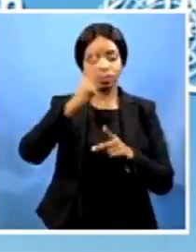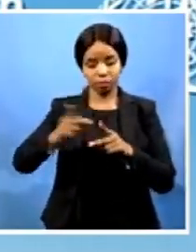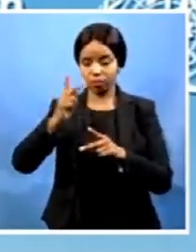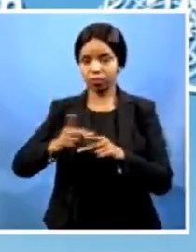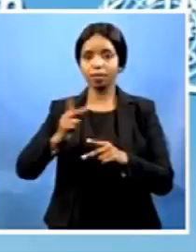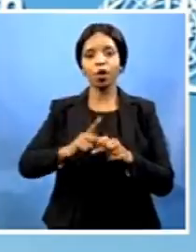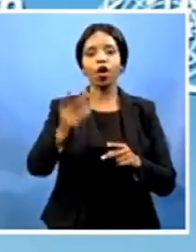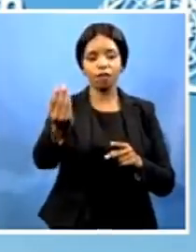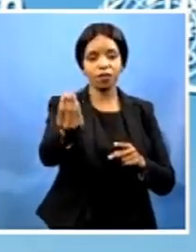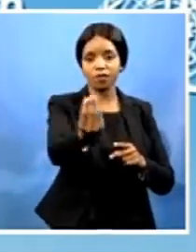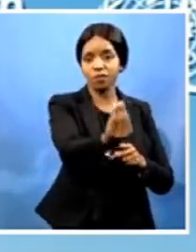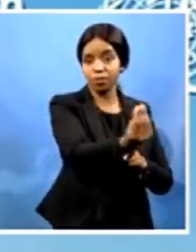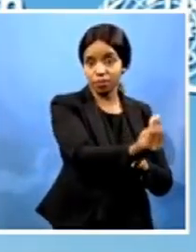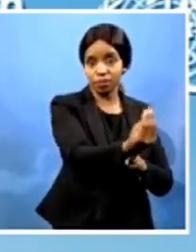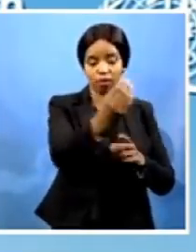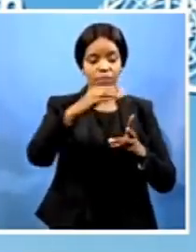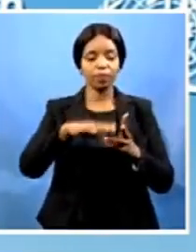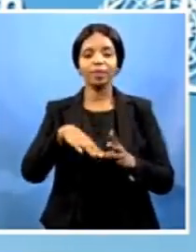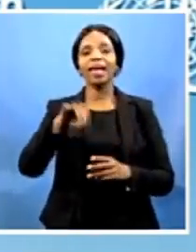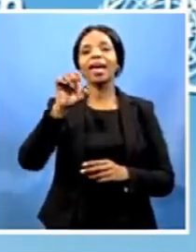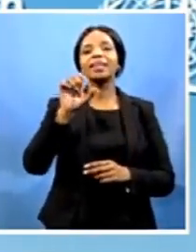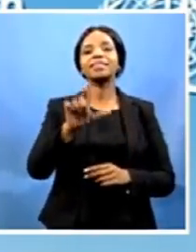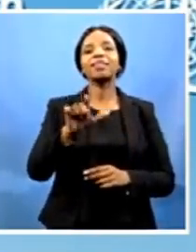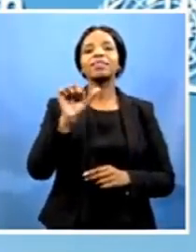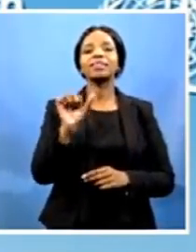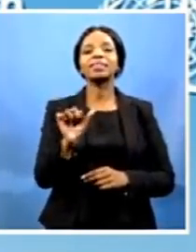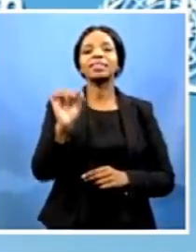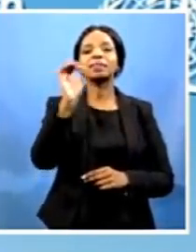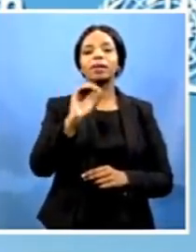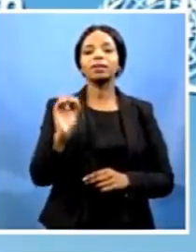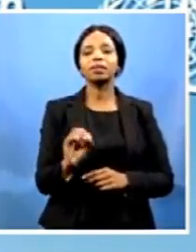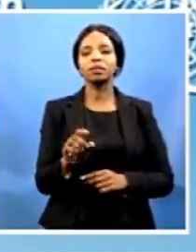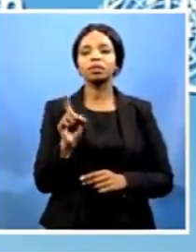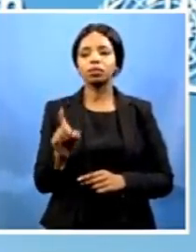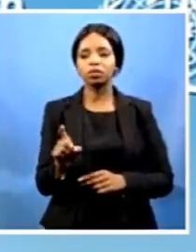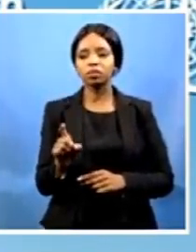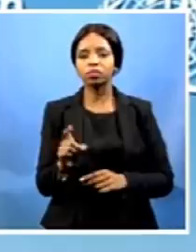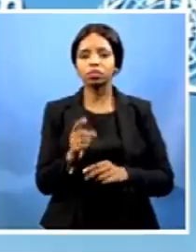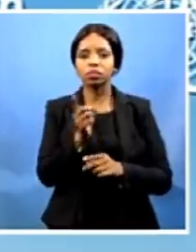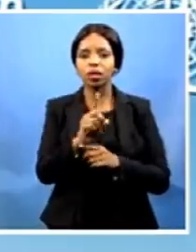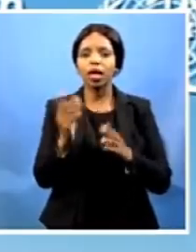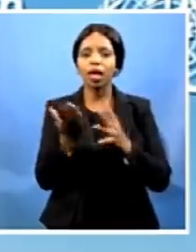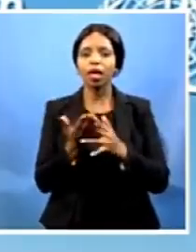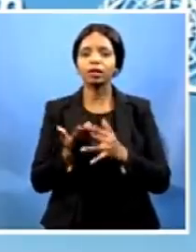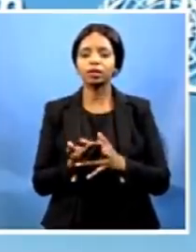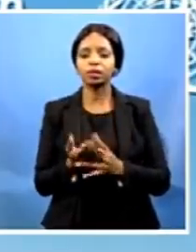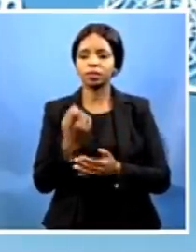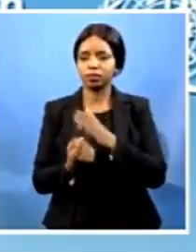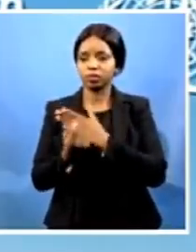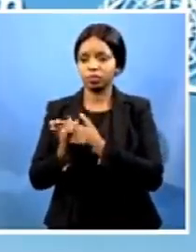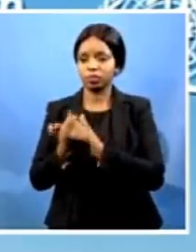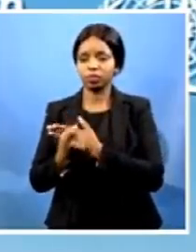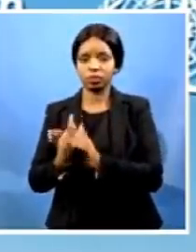76% have surveillance systems in place to detect cases, and 91% have lab testing capacity